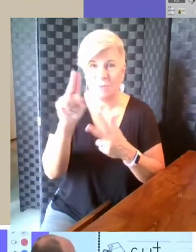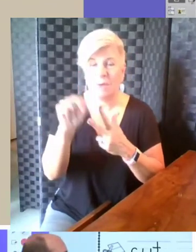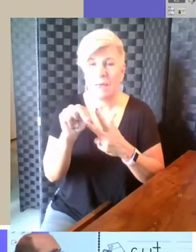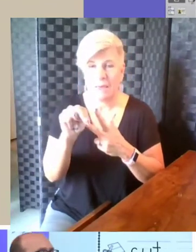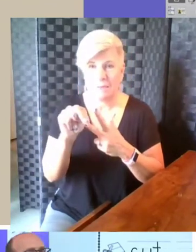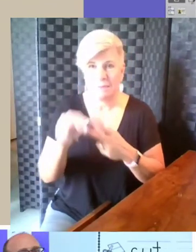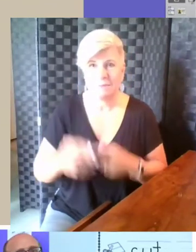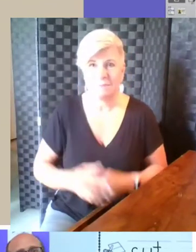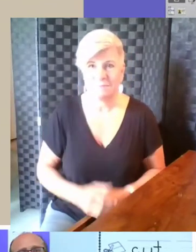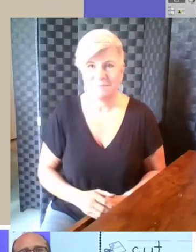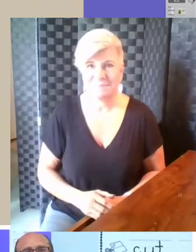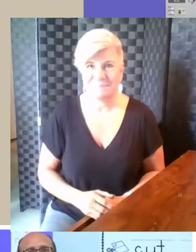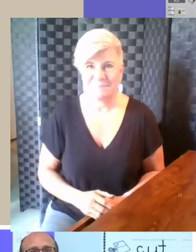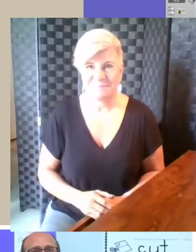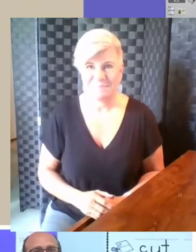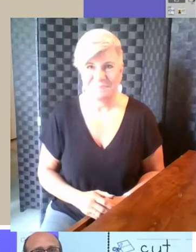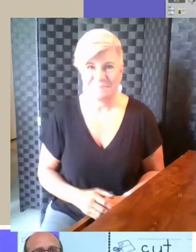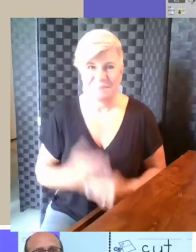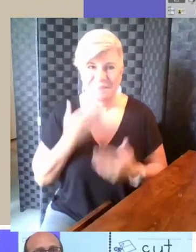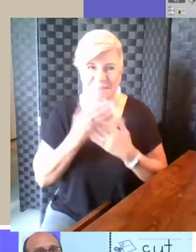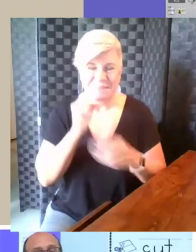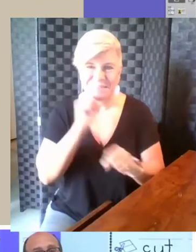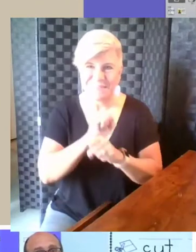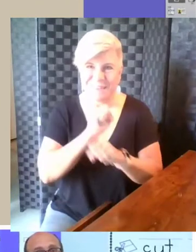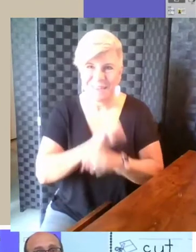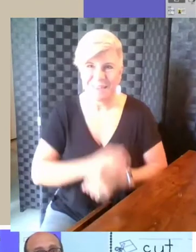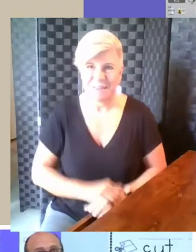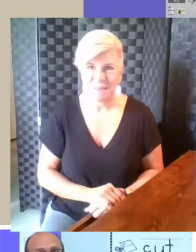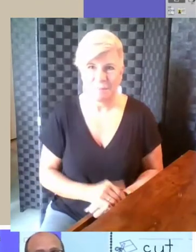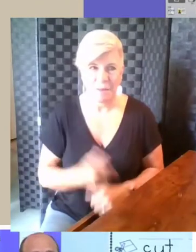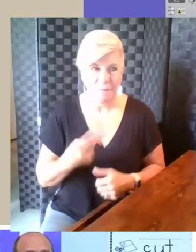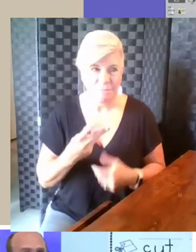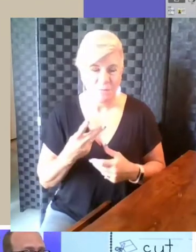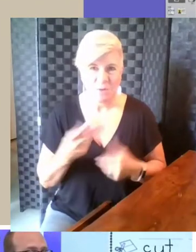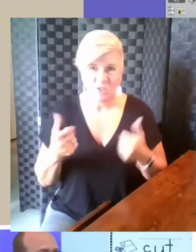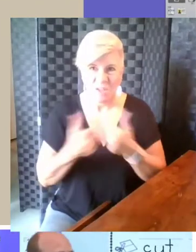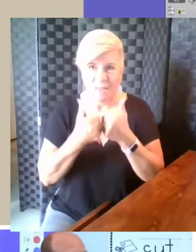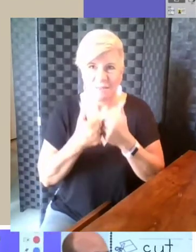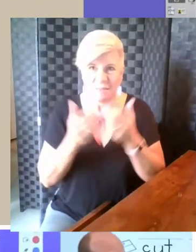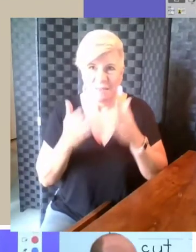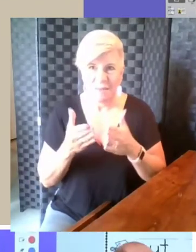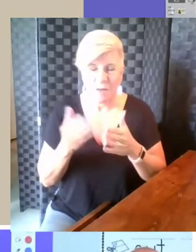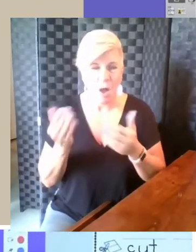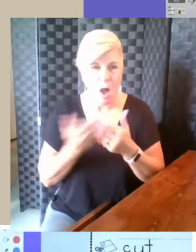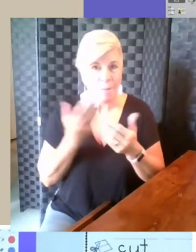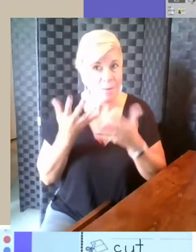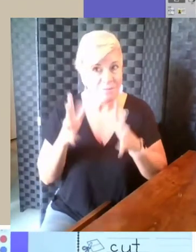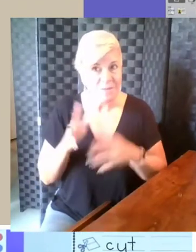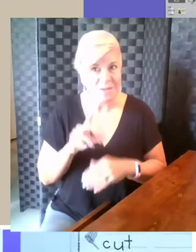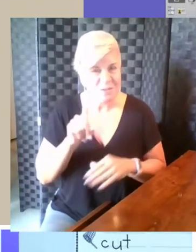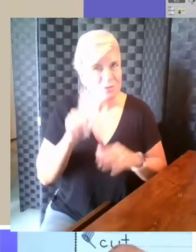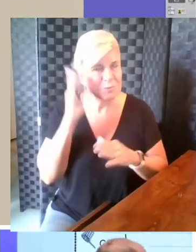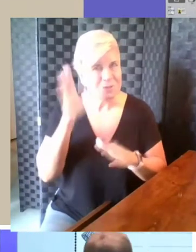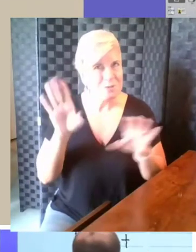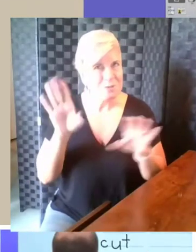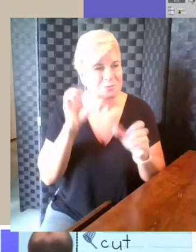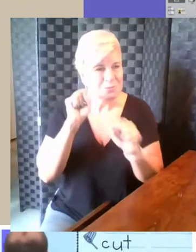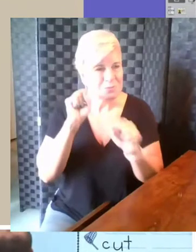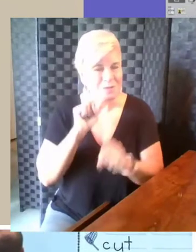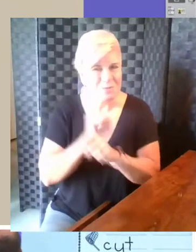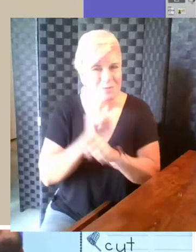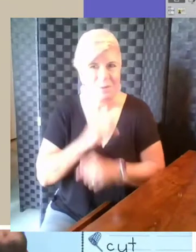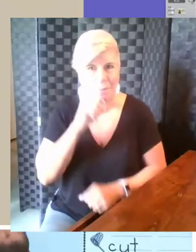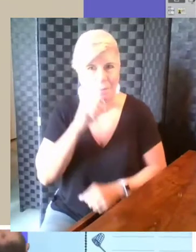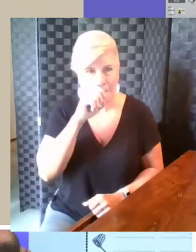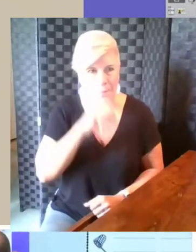N. Great job. I've got a few challenge ones left and then you're almost done. You guys are doing so great today.